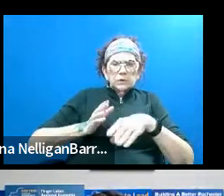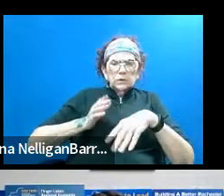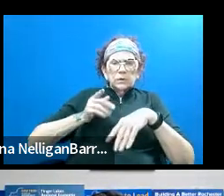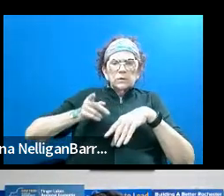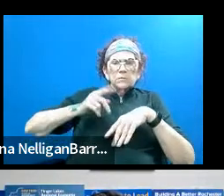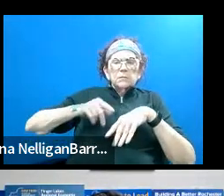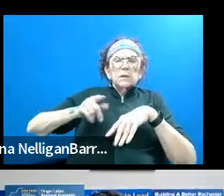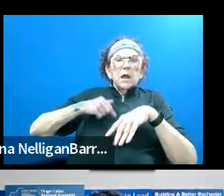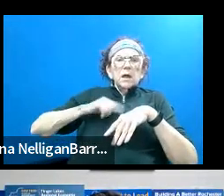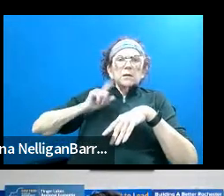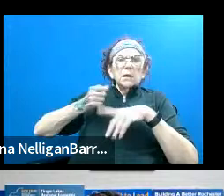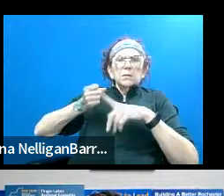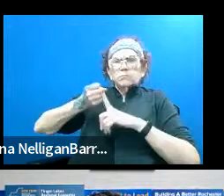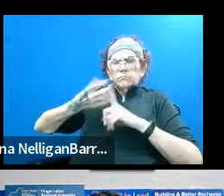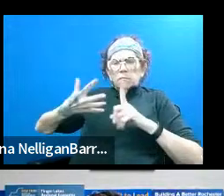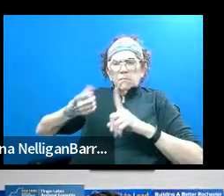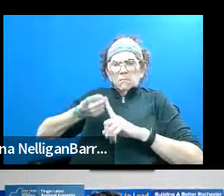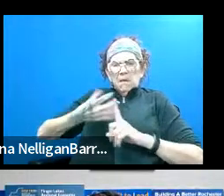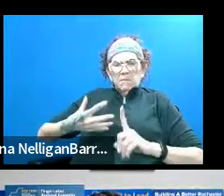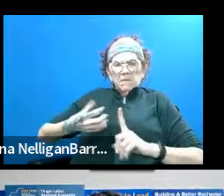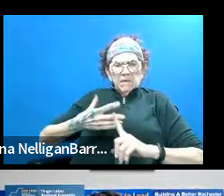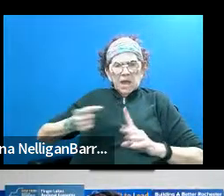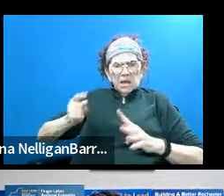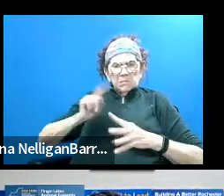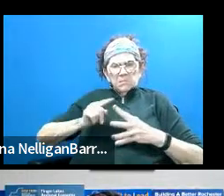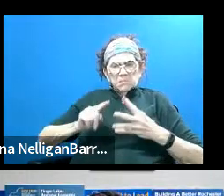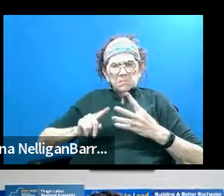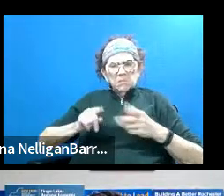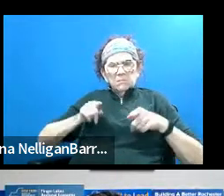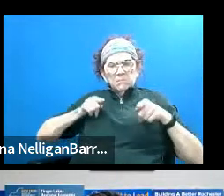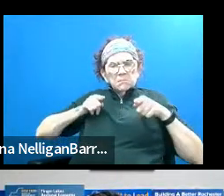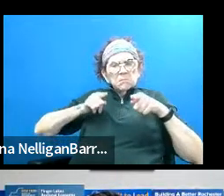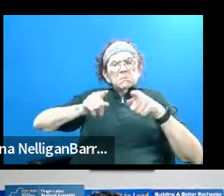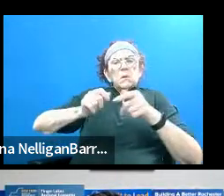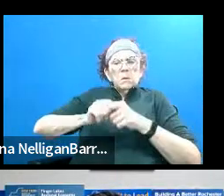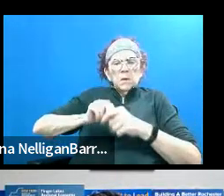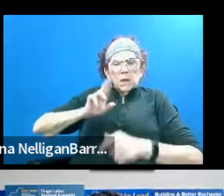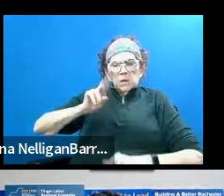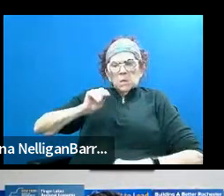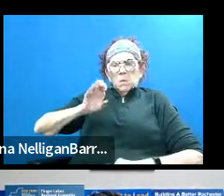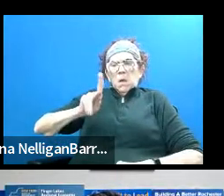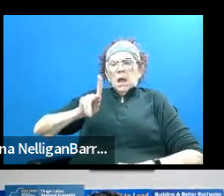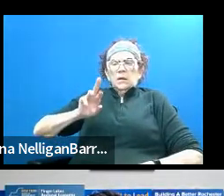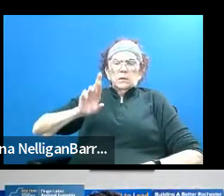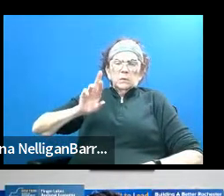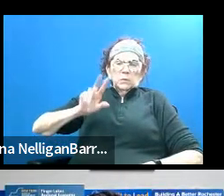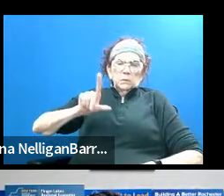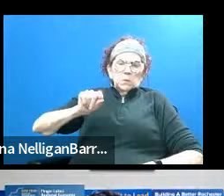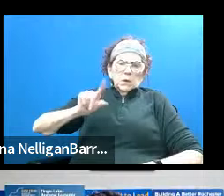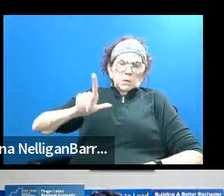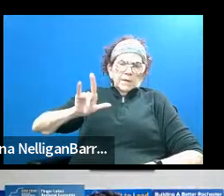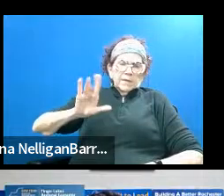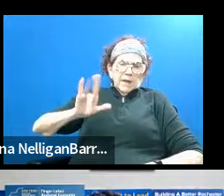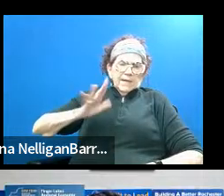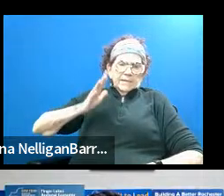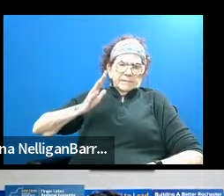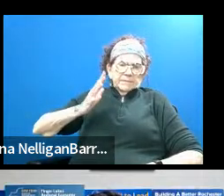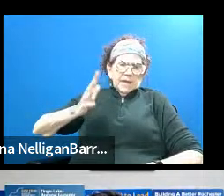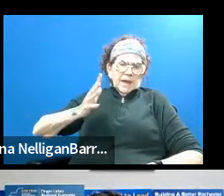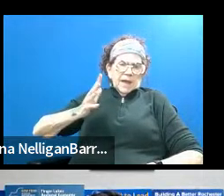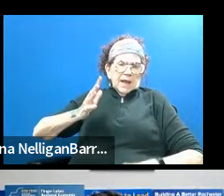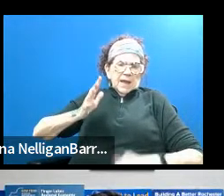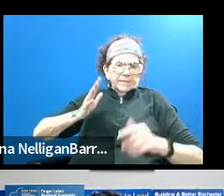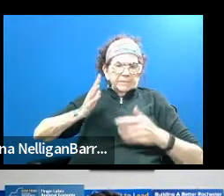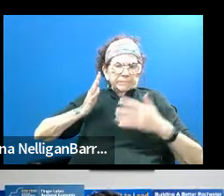this is perfectly aligned with one of ROC 2025's 5 primary focus areas. Our